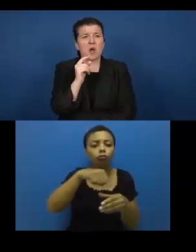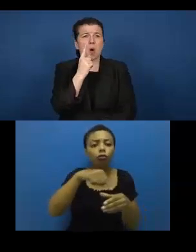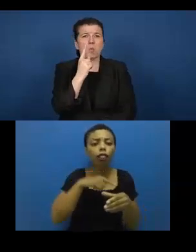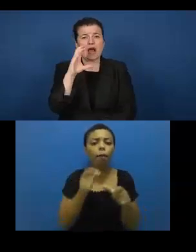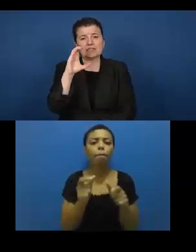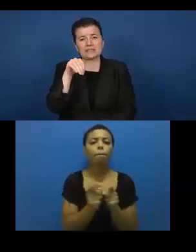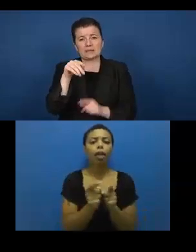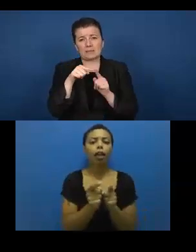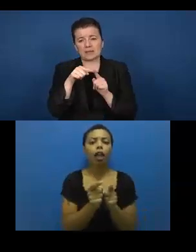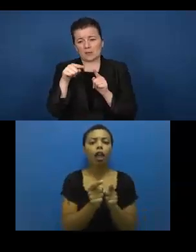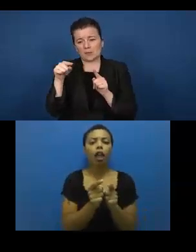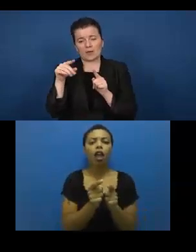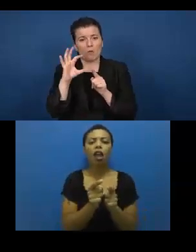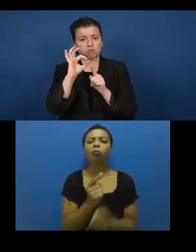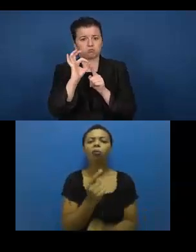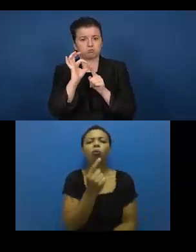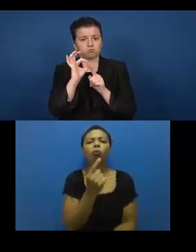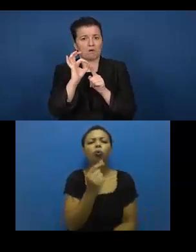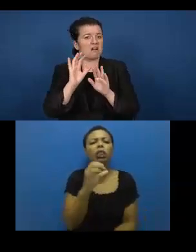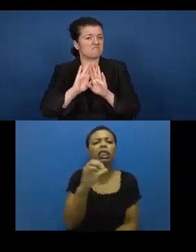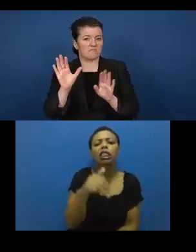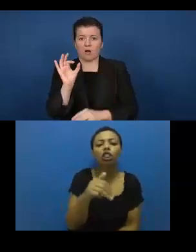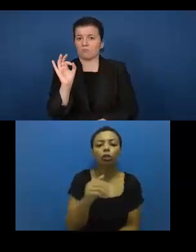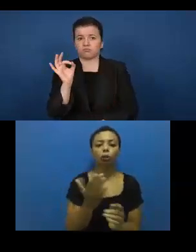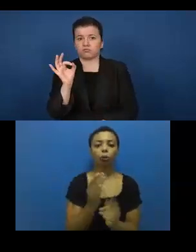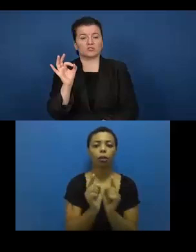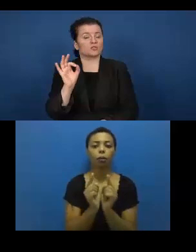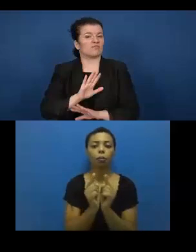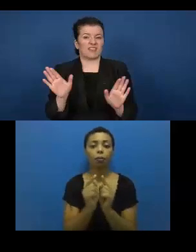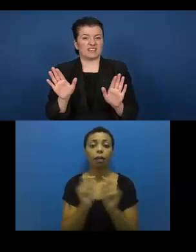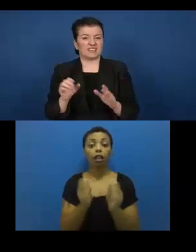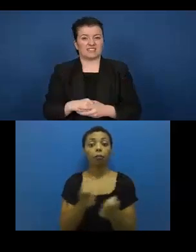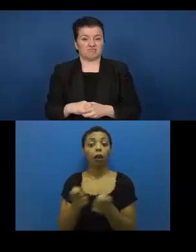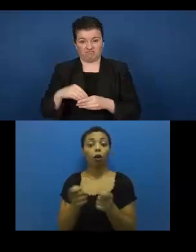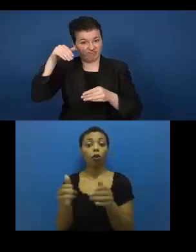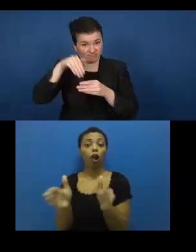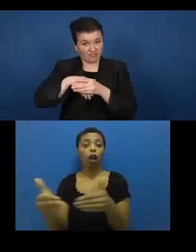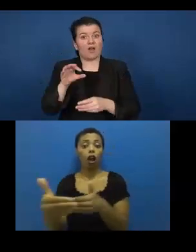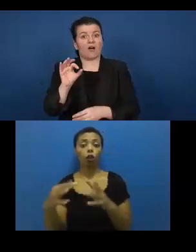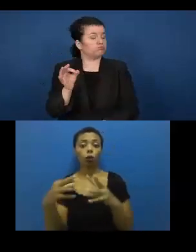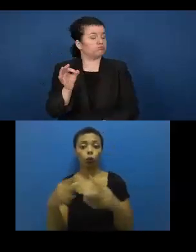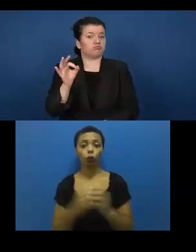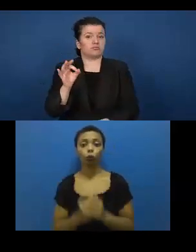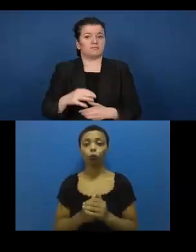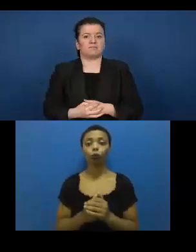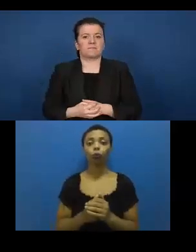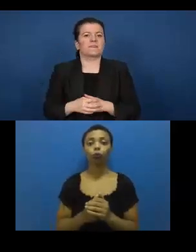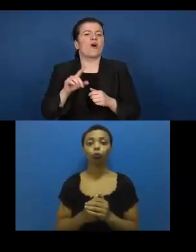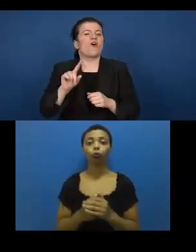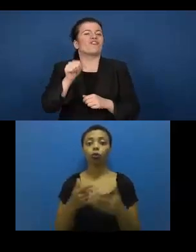diameter. And this was connected to a control box. That was the this was the simplest prototype that we